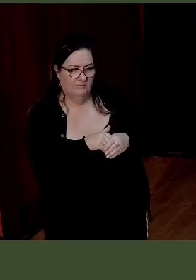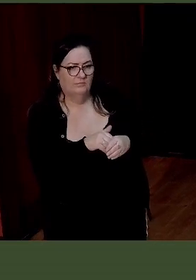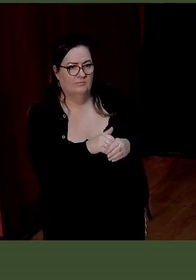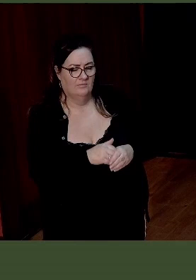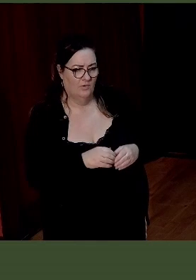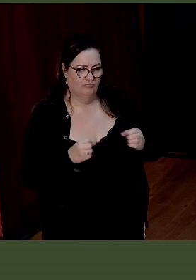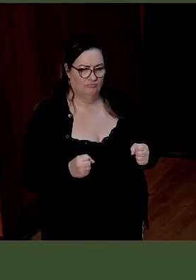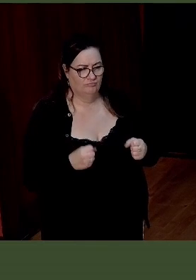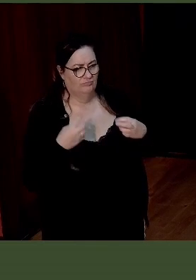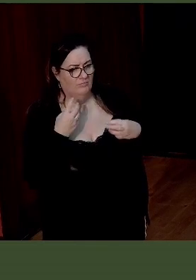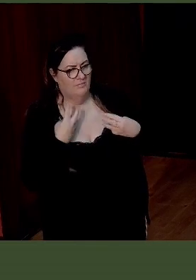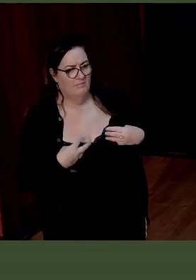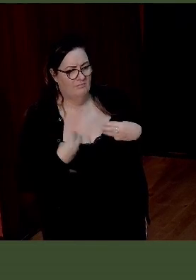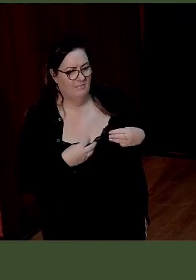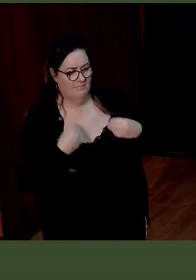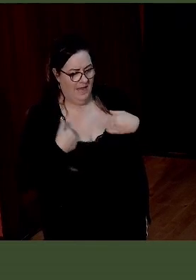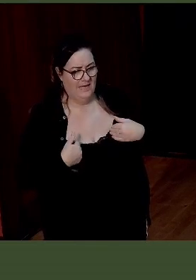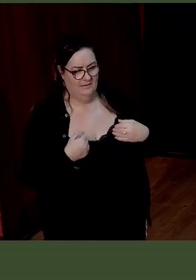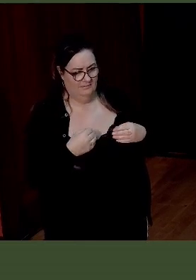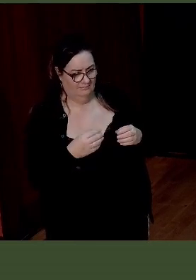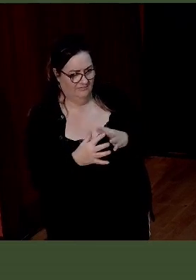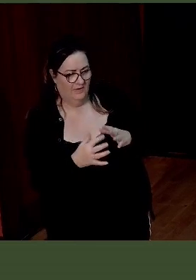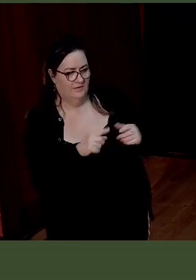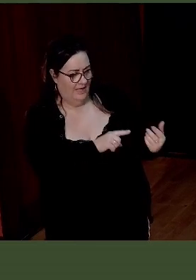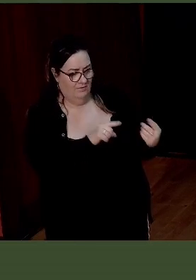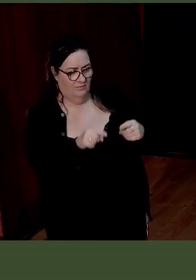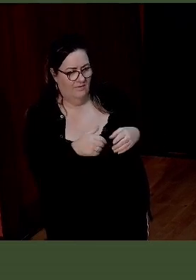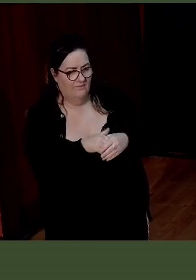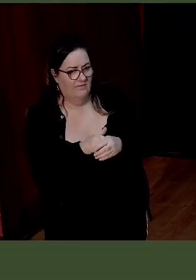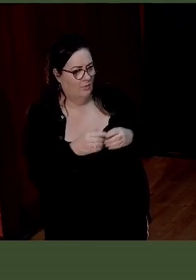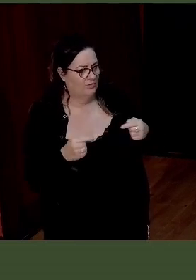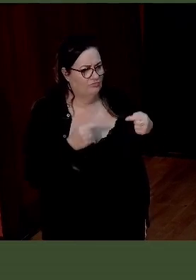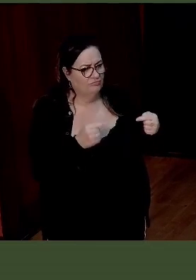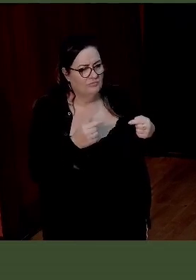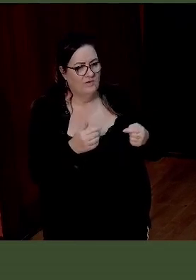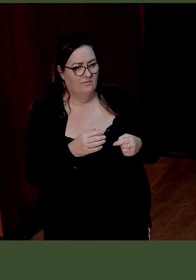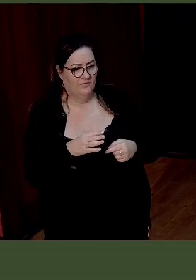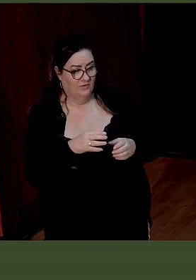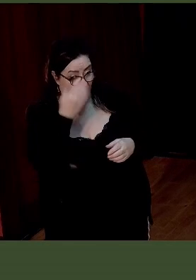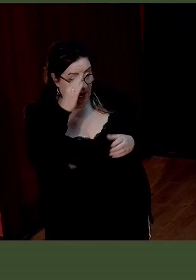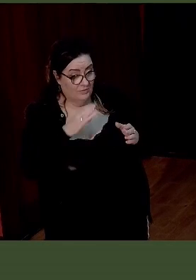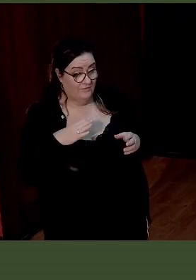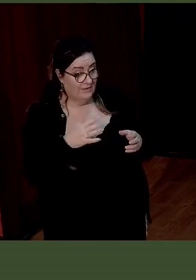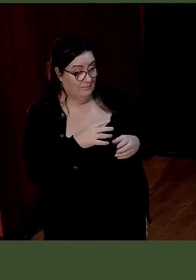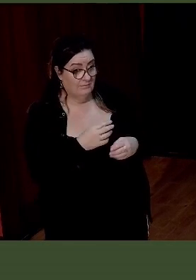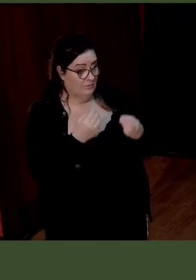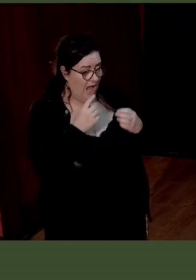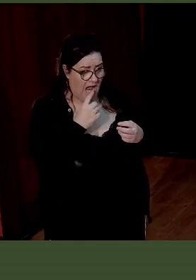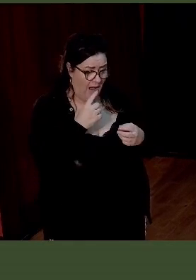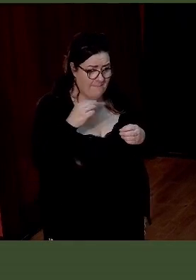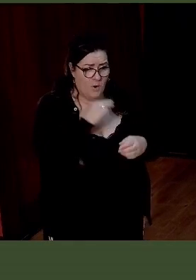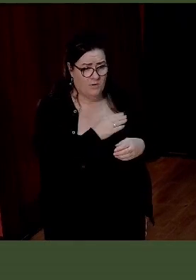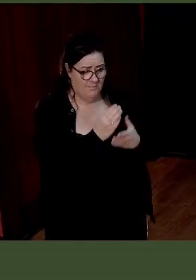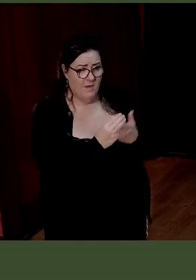hitherto male-dominated public realm. The activities of these women in the struggle for Irish freedom had been essential and indeed an integral